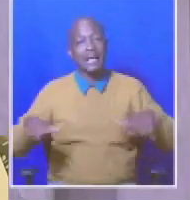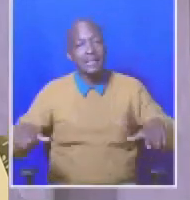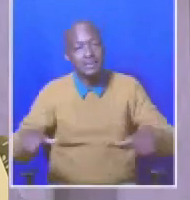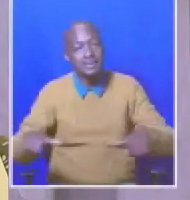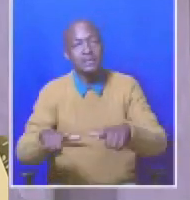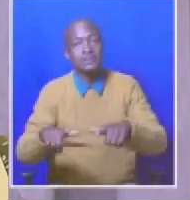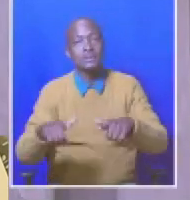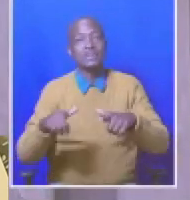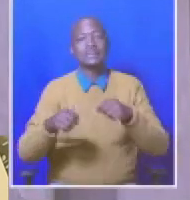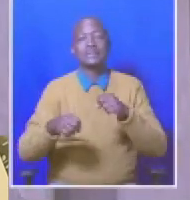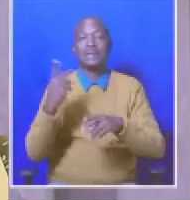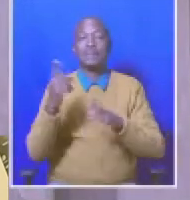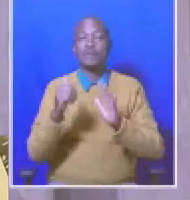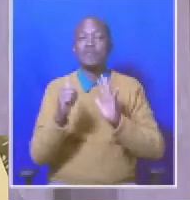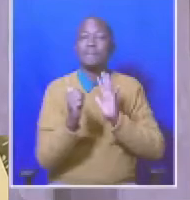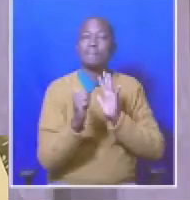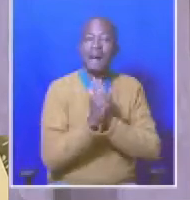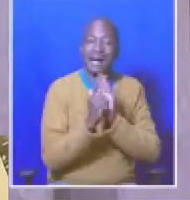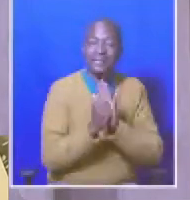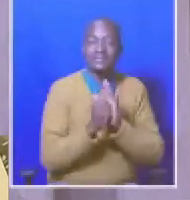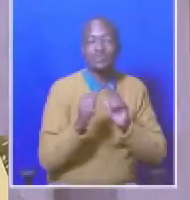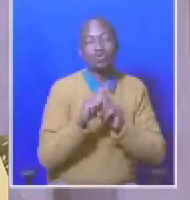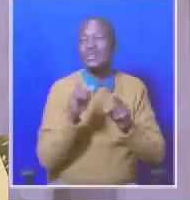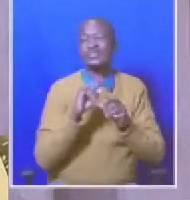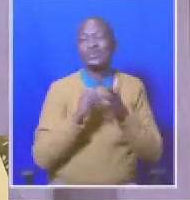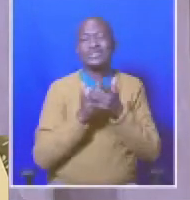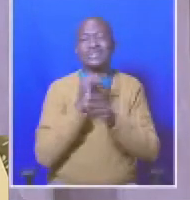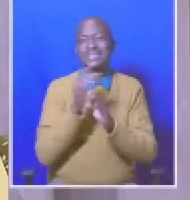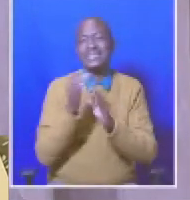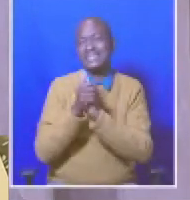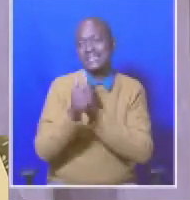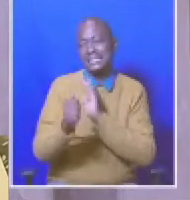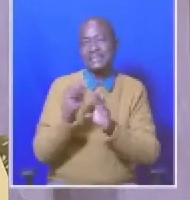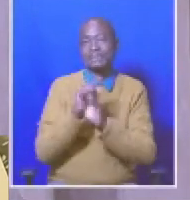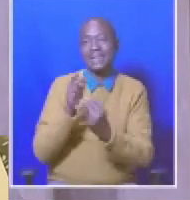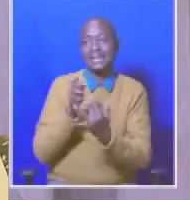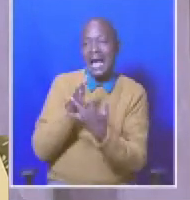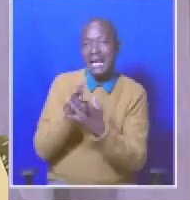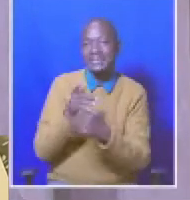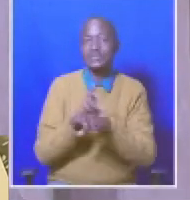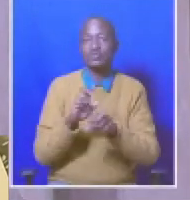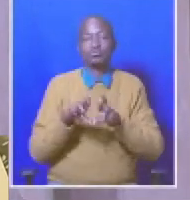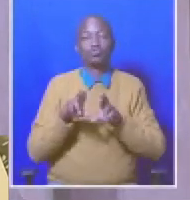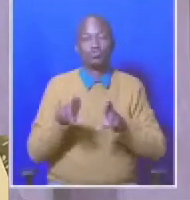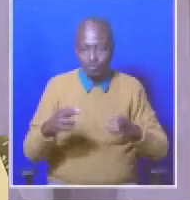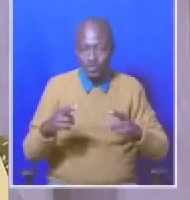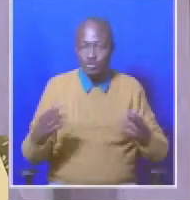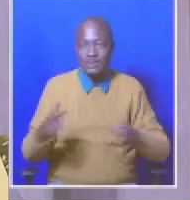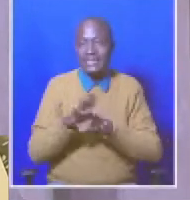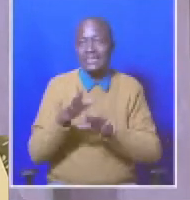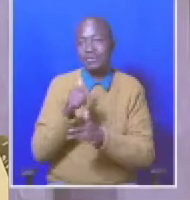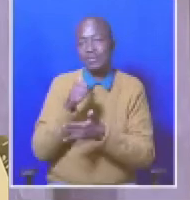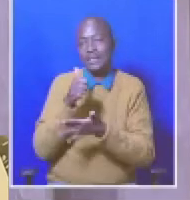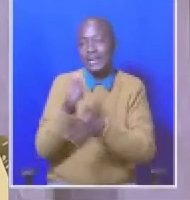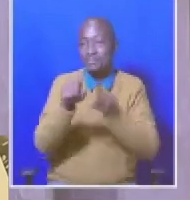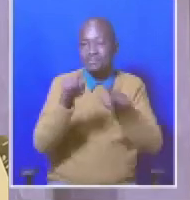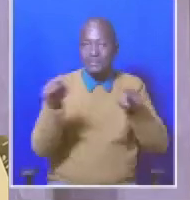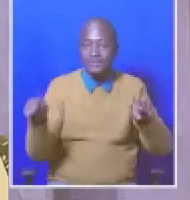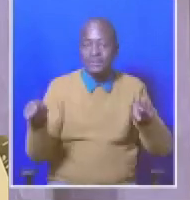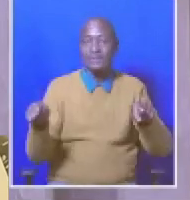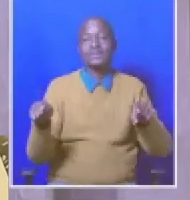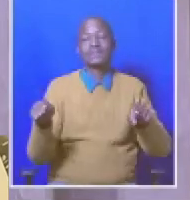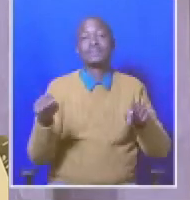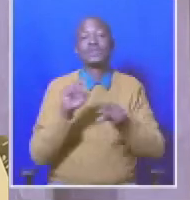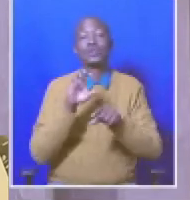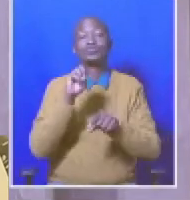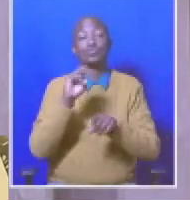of them markets. So it's not just skills, but access to resources that will assist them. So the